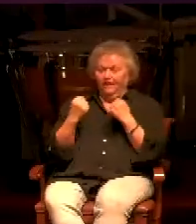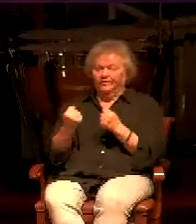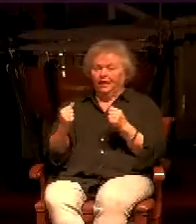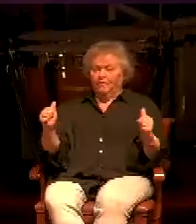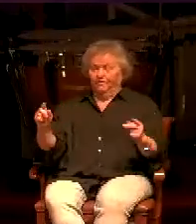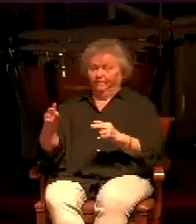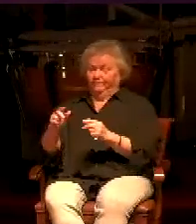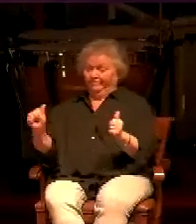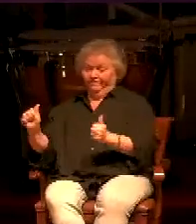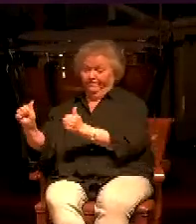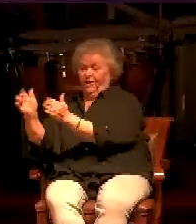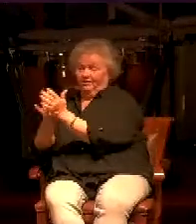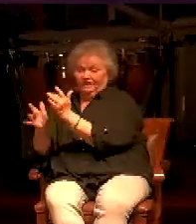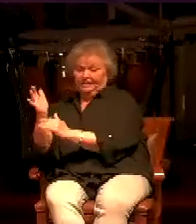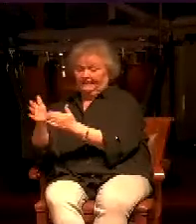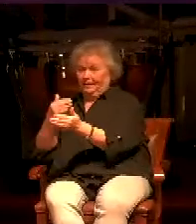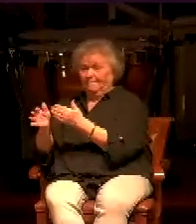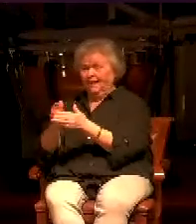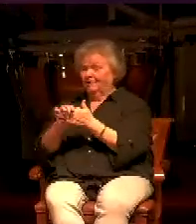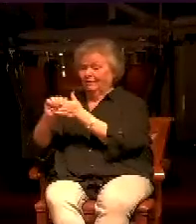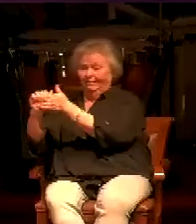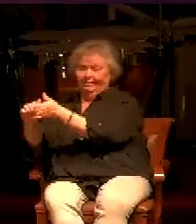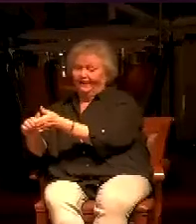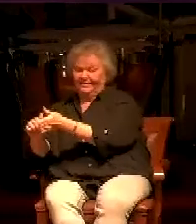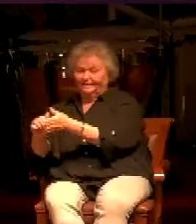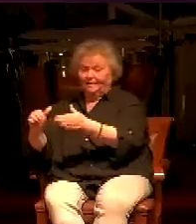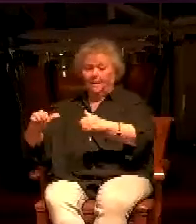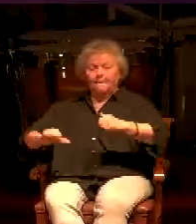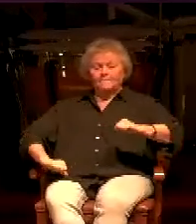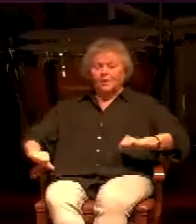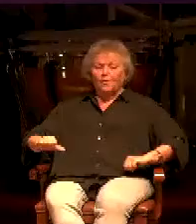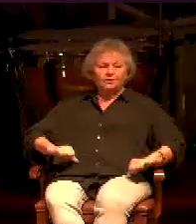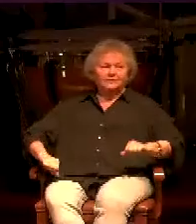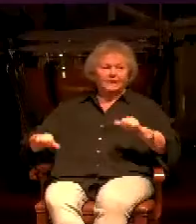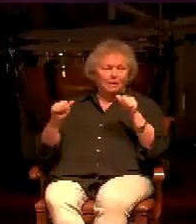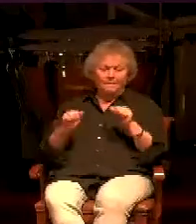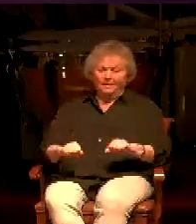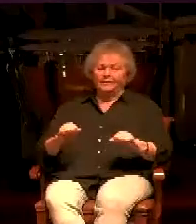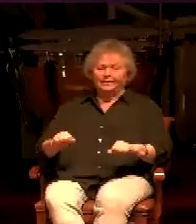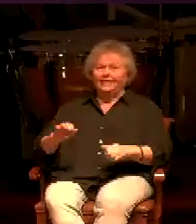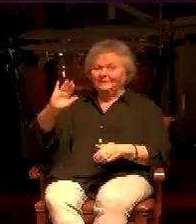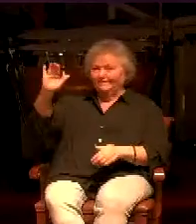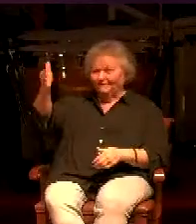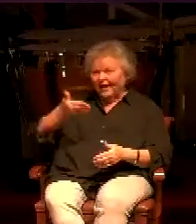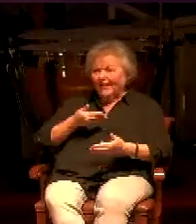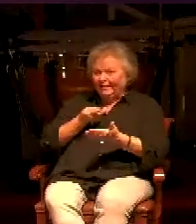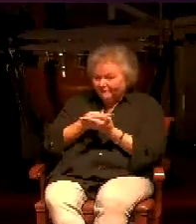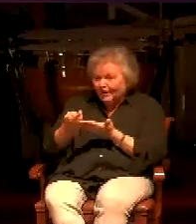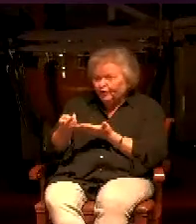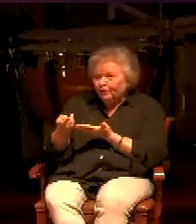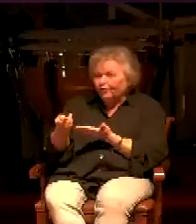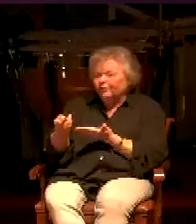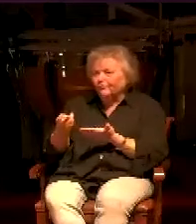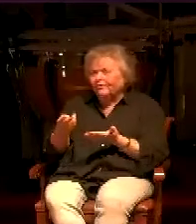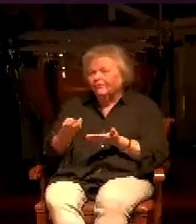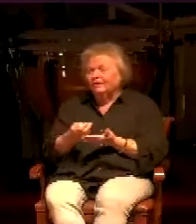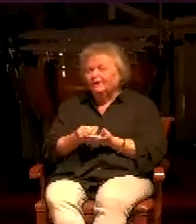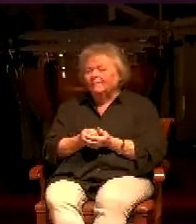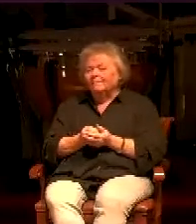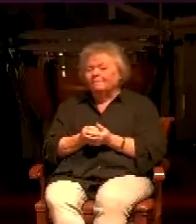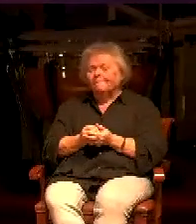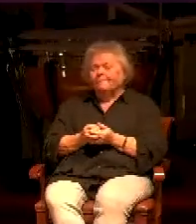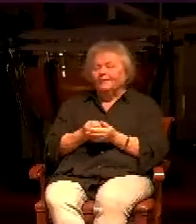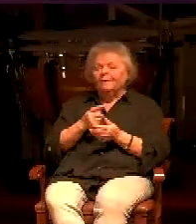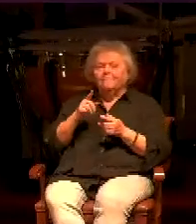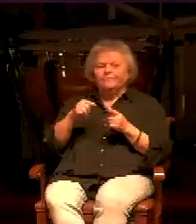them. Boasting of our own abilities is an invitation to failure. That's exactly what Peter discovered. When I start